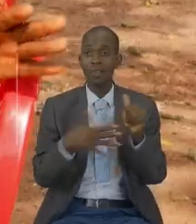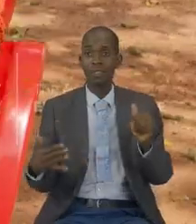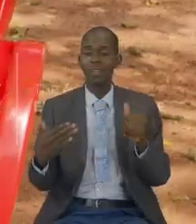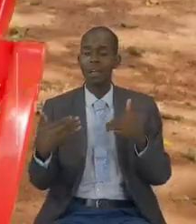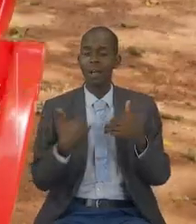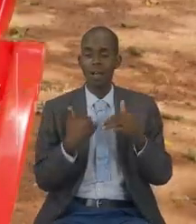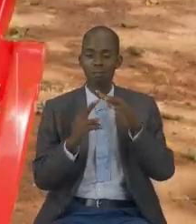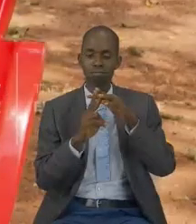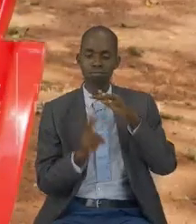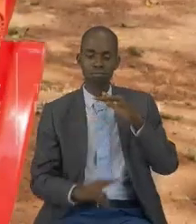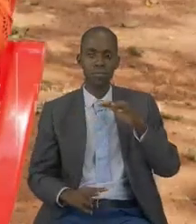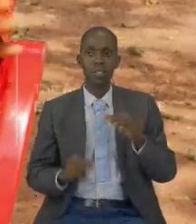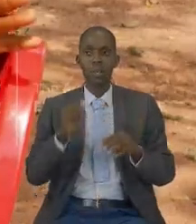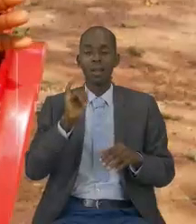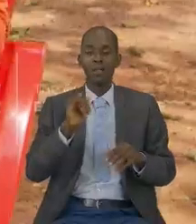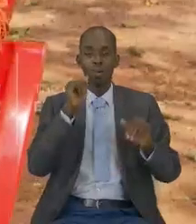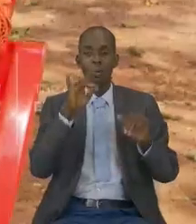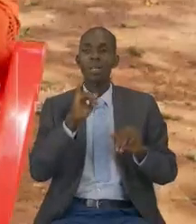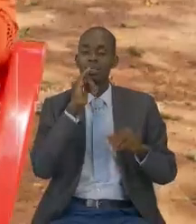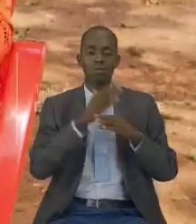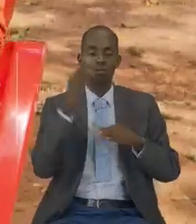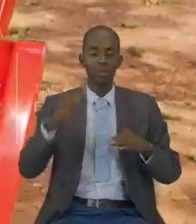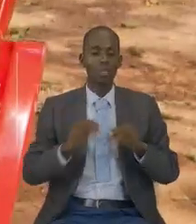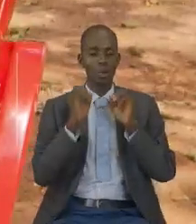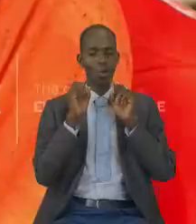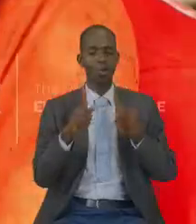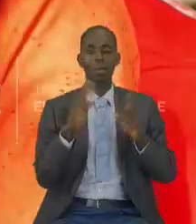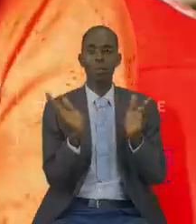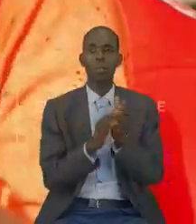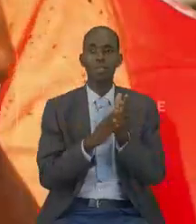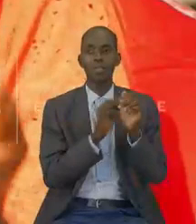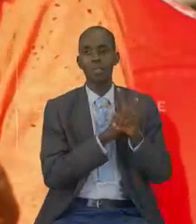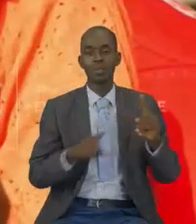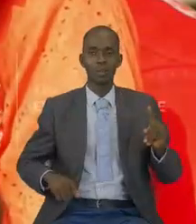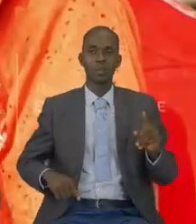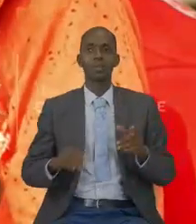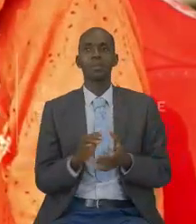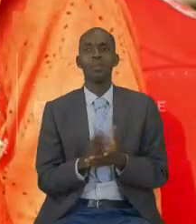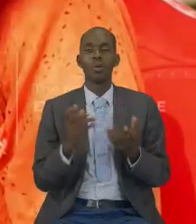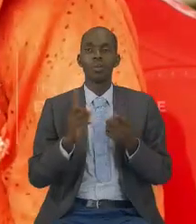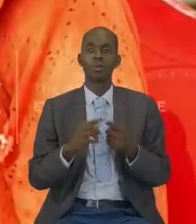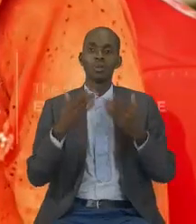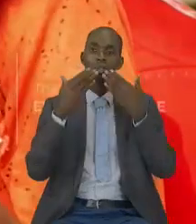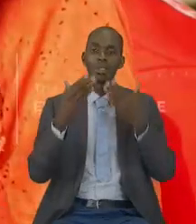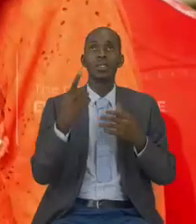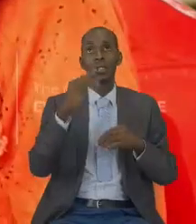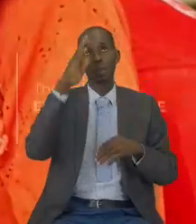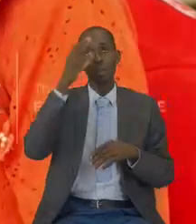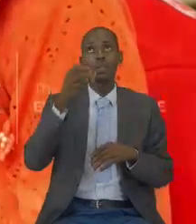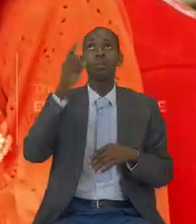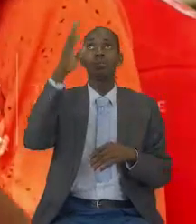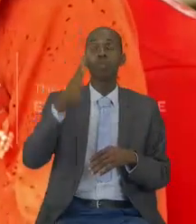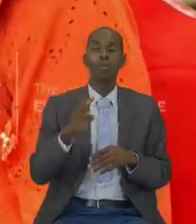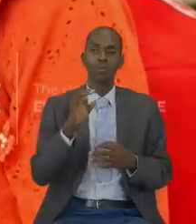gone. I am totally okay. Praise the Lord. I want to thank the man of God, Dr.